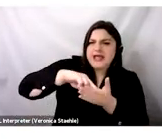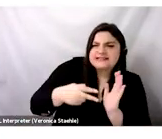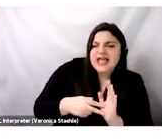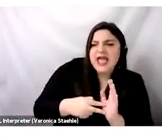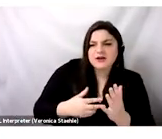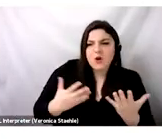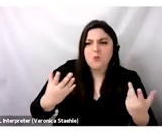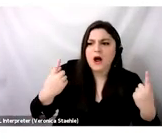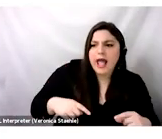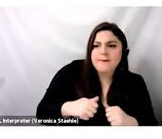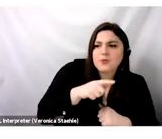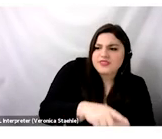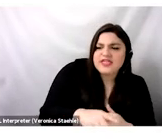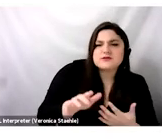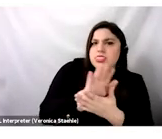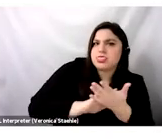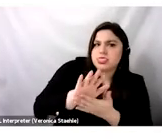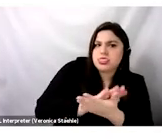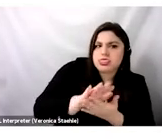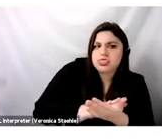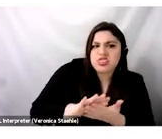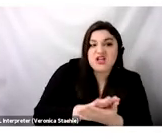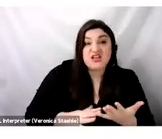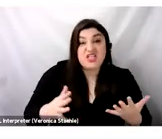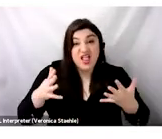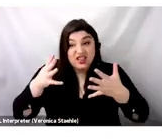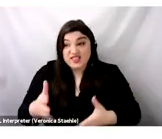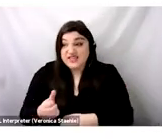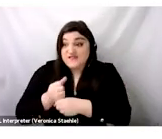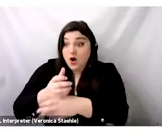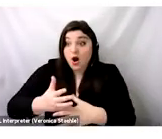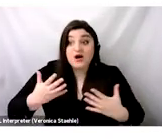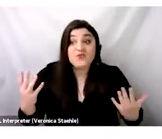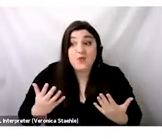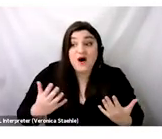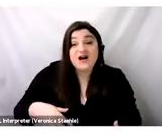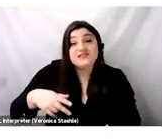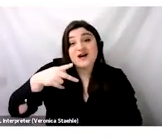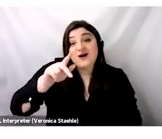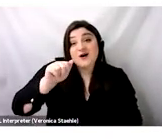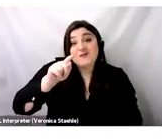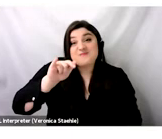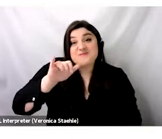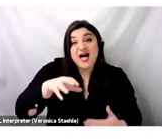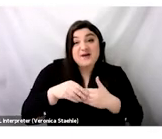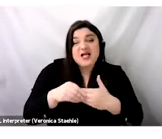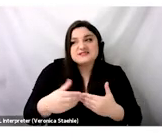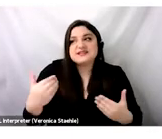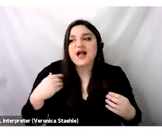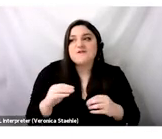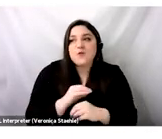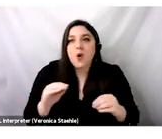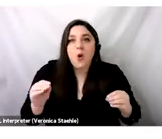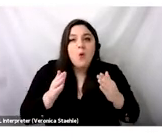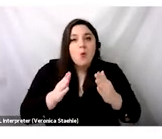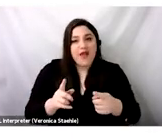infrastructure make it so that plastics just, there's no closed loop recycling system. So this is a